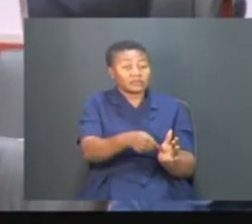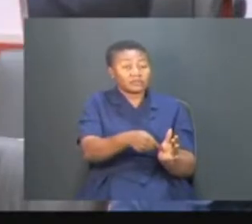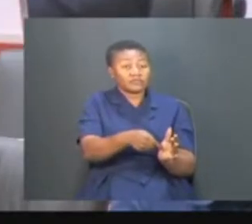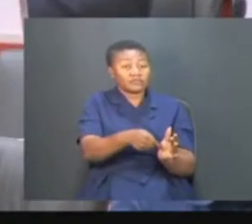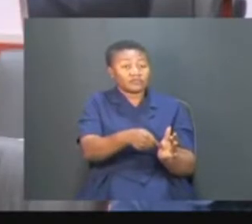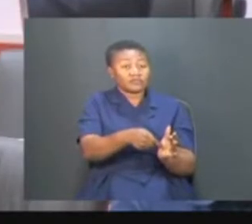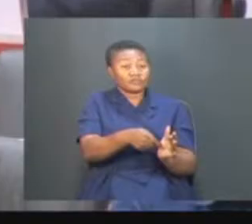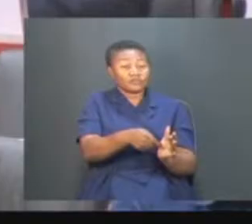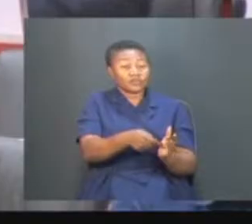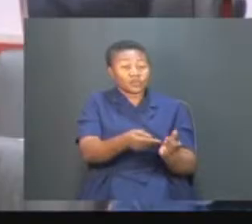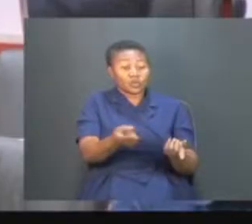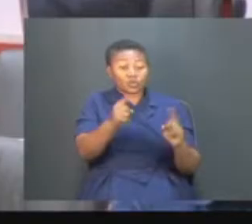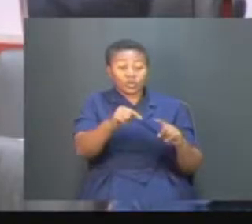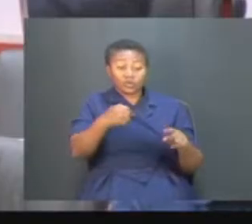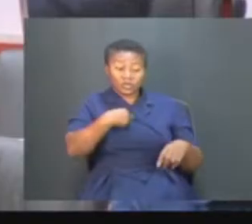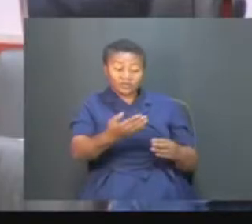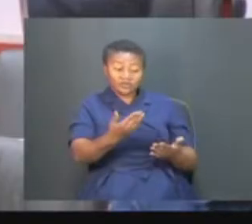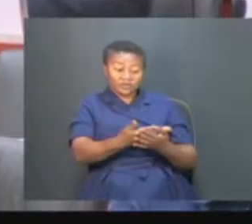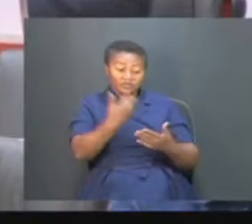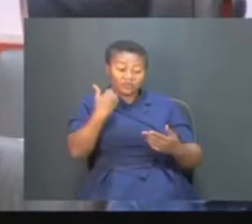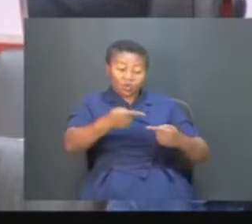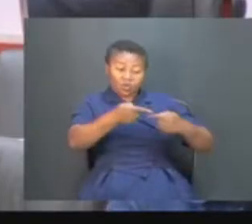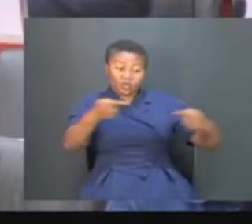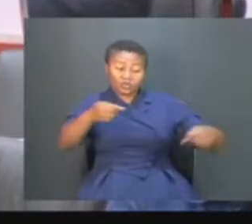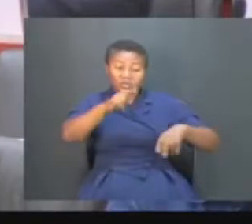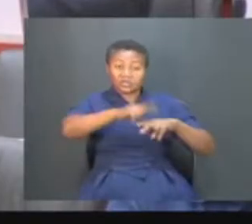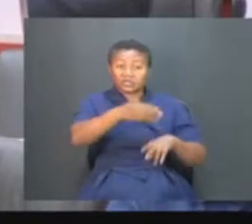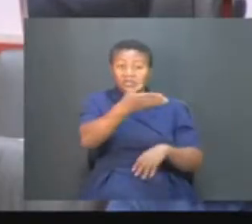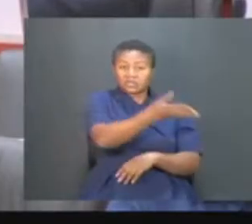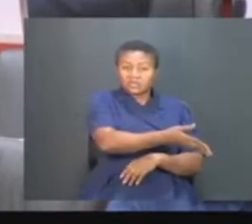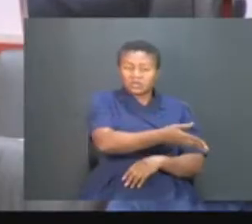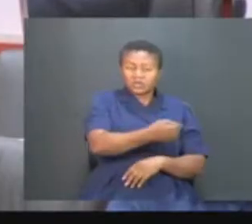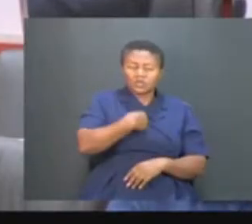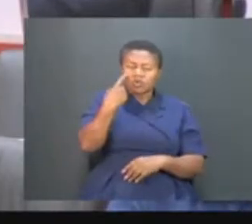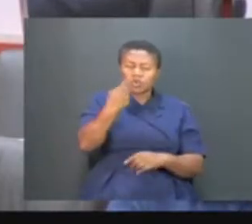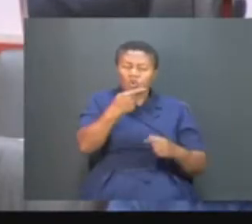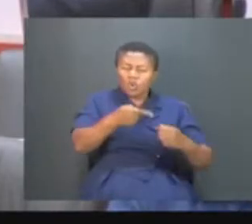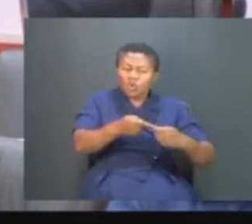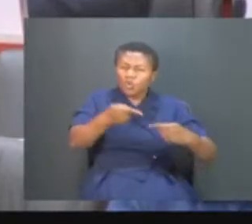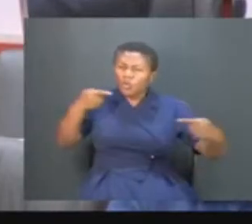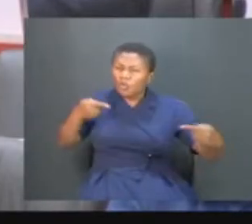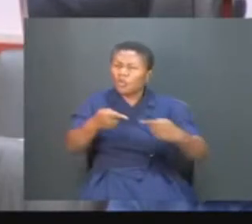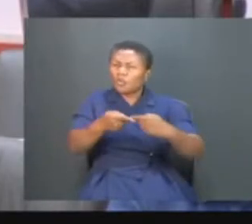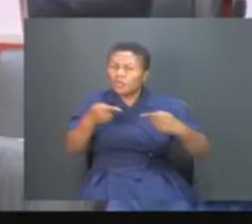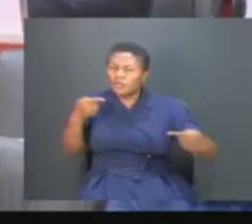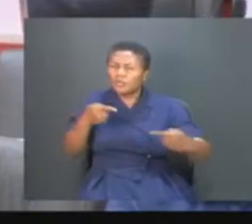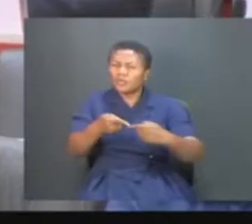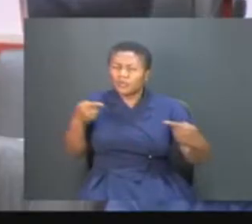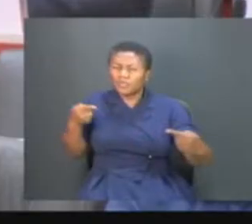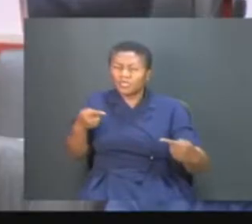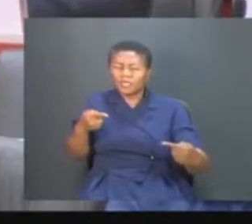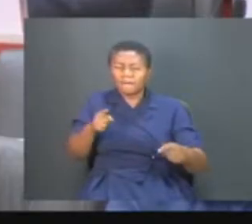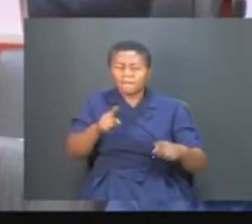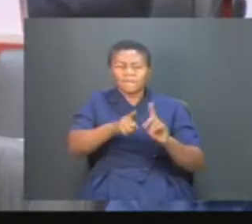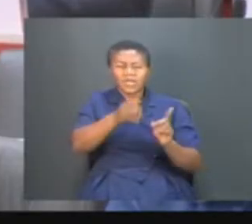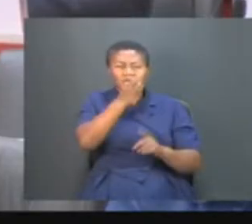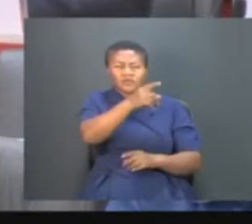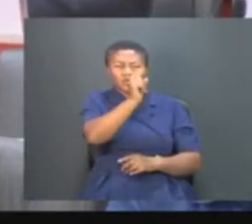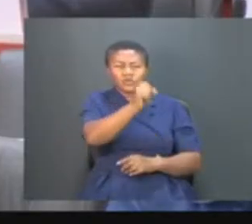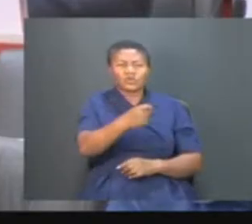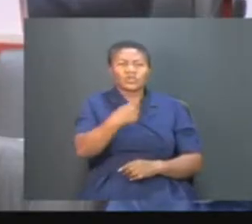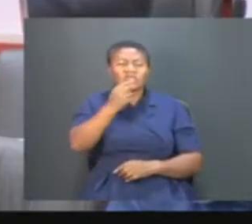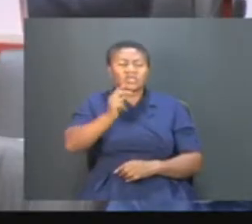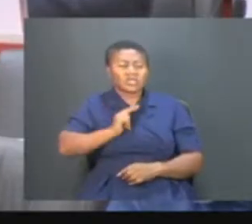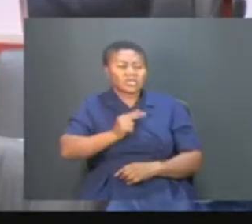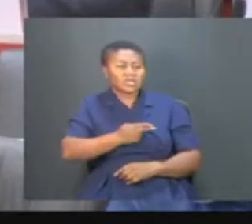we were sitting, where you were sitting, we opposed things, but tell me one of the things we opposed that did not come to pass